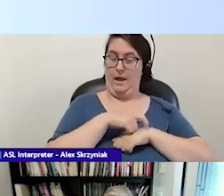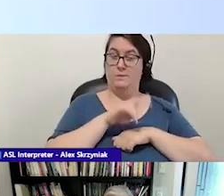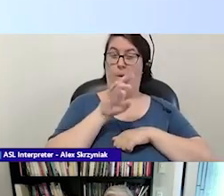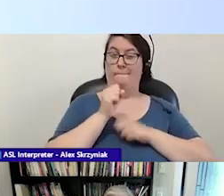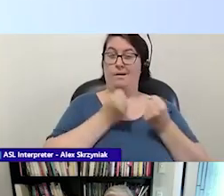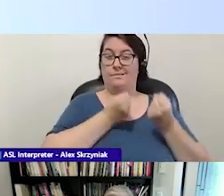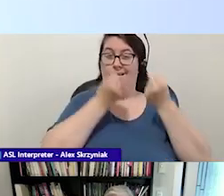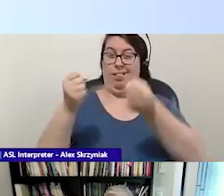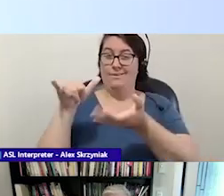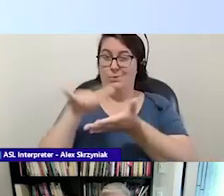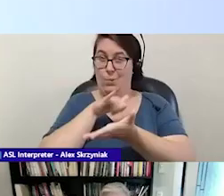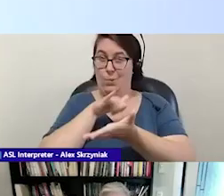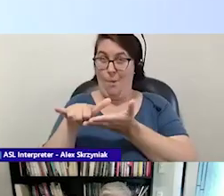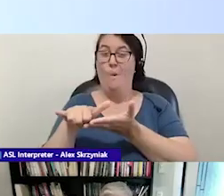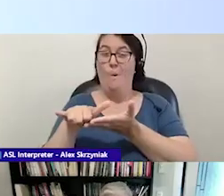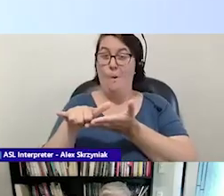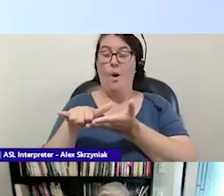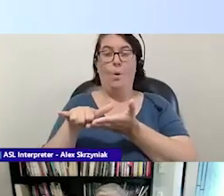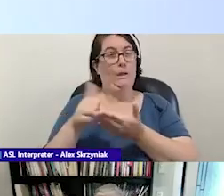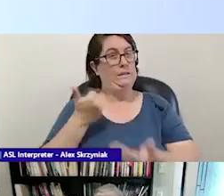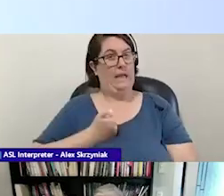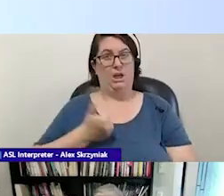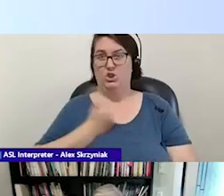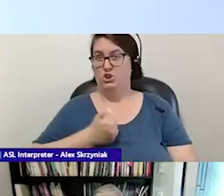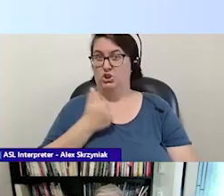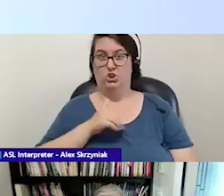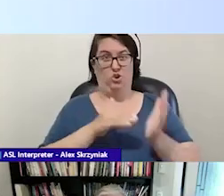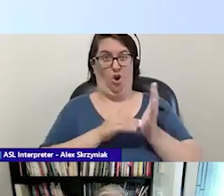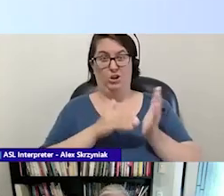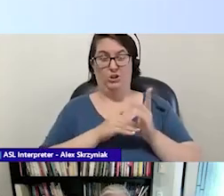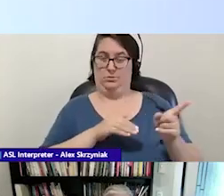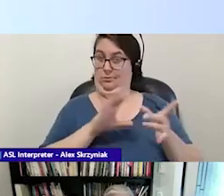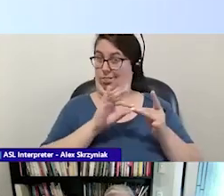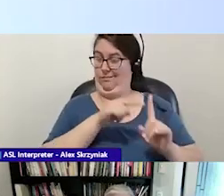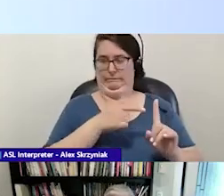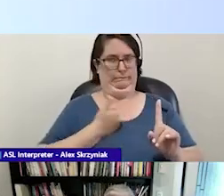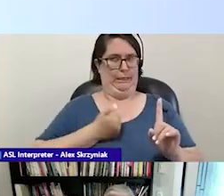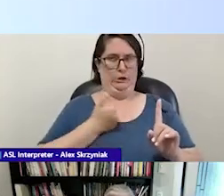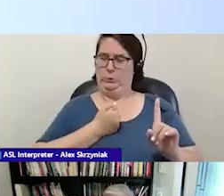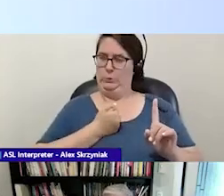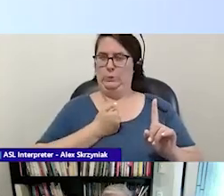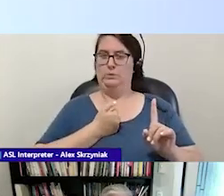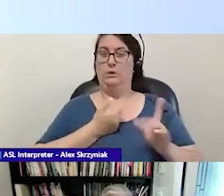City, where a shady doctor, as she described him, took her money,